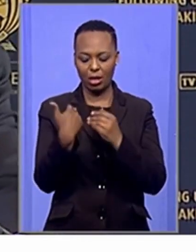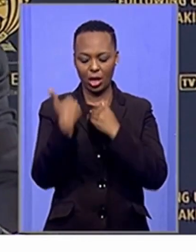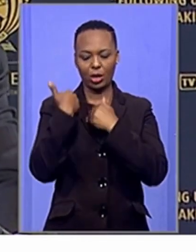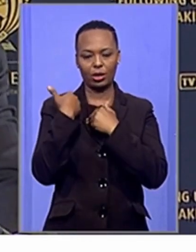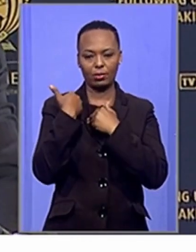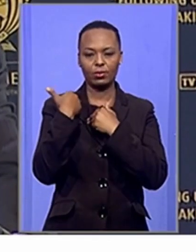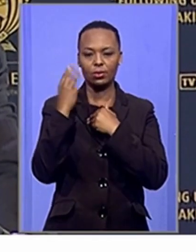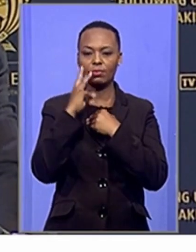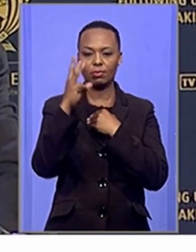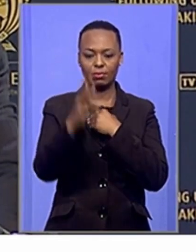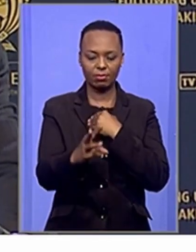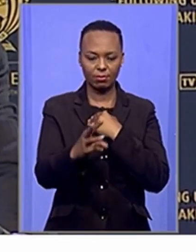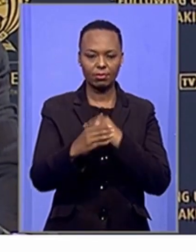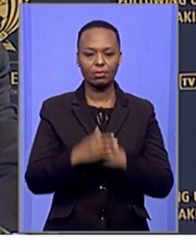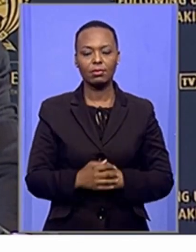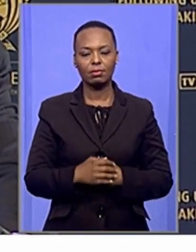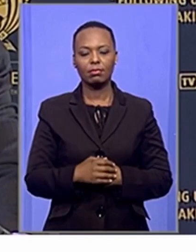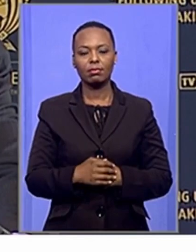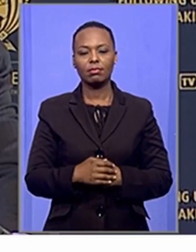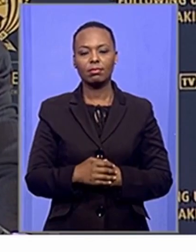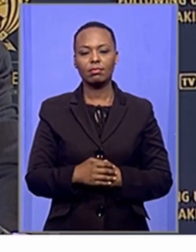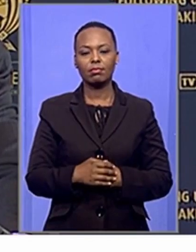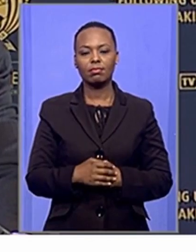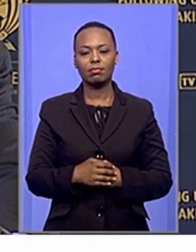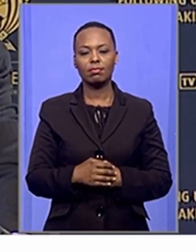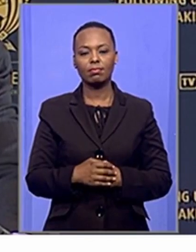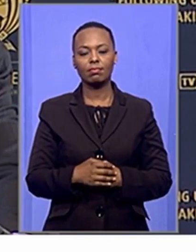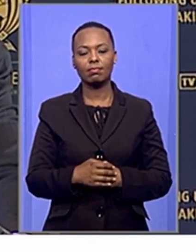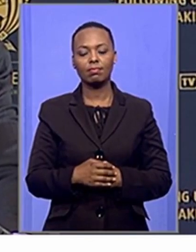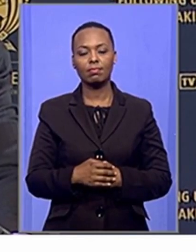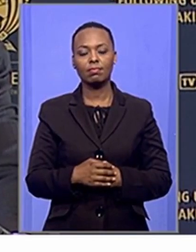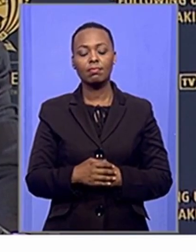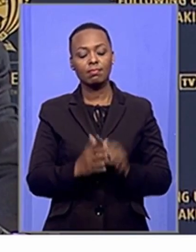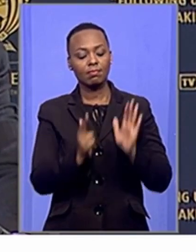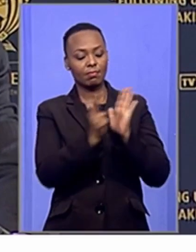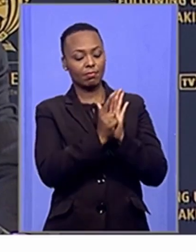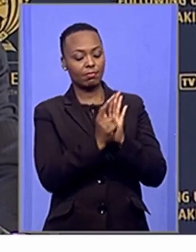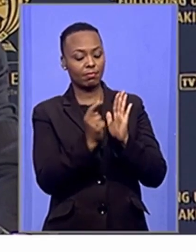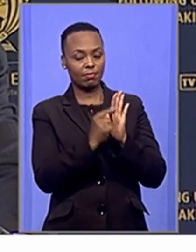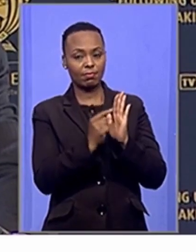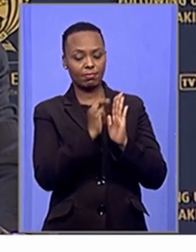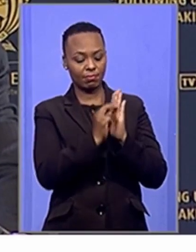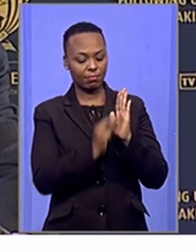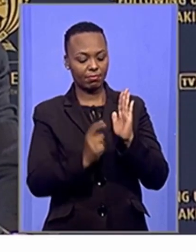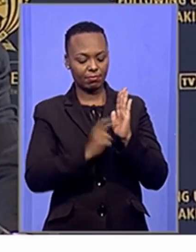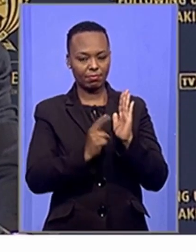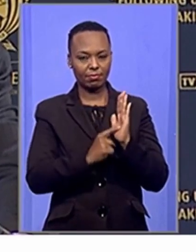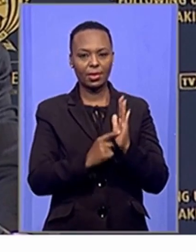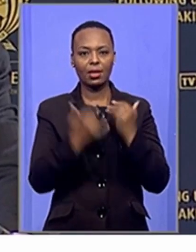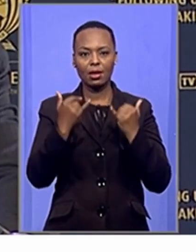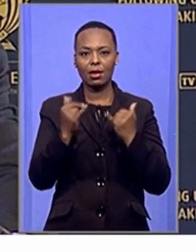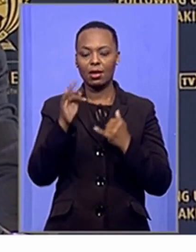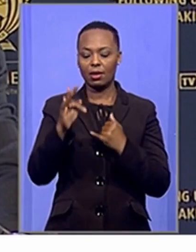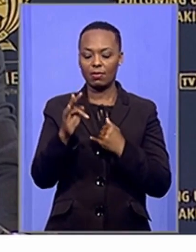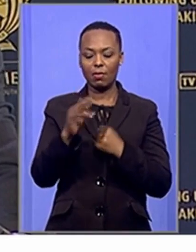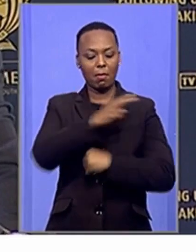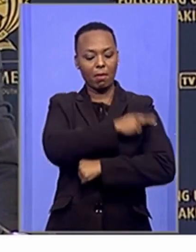accountability, amongst others, the laws will disallow municipal